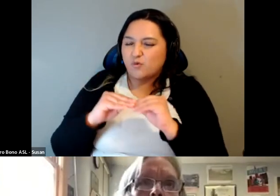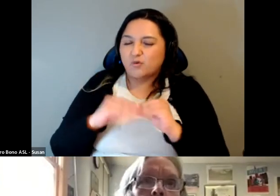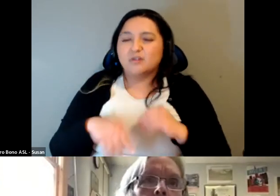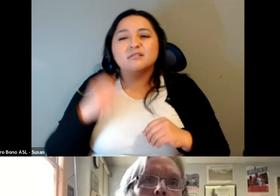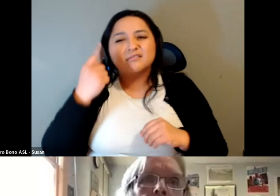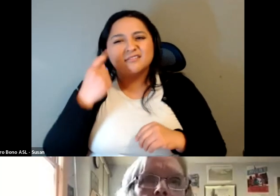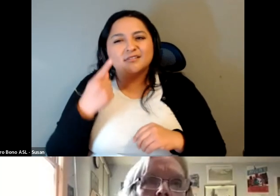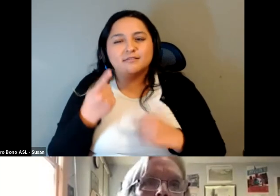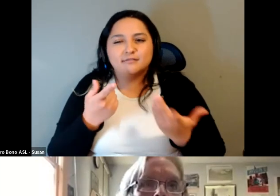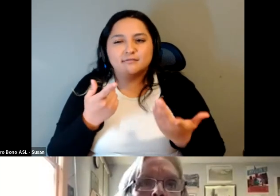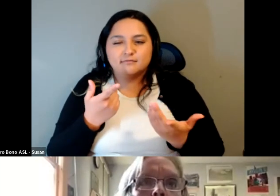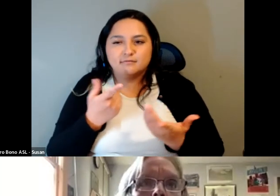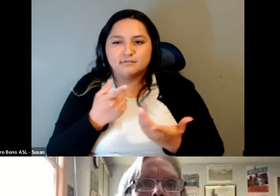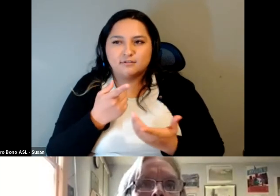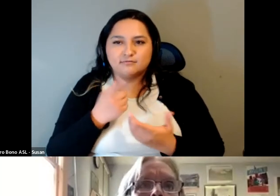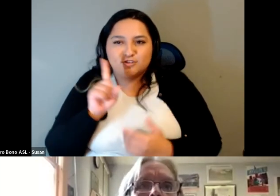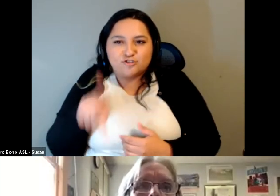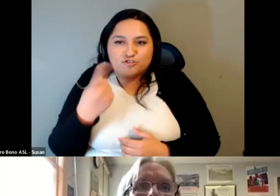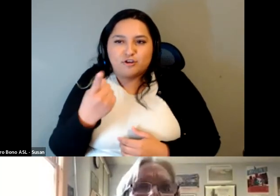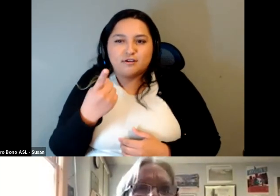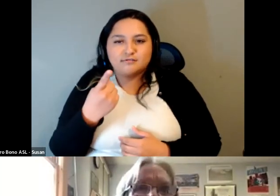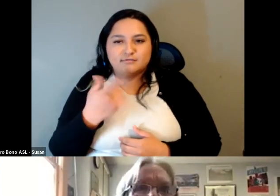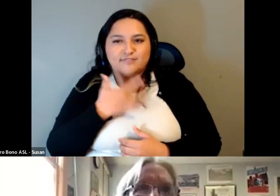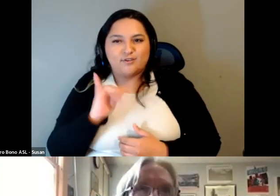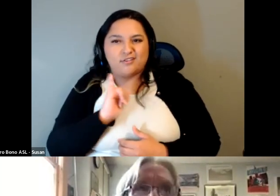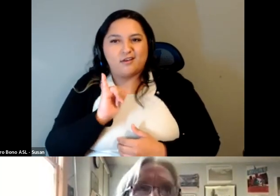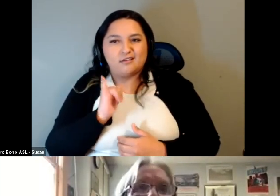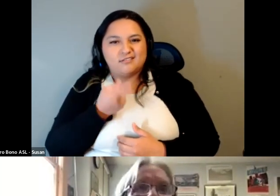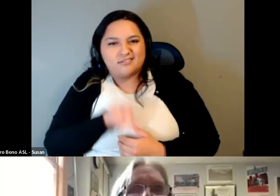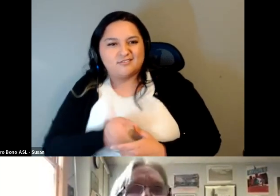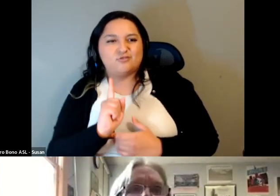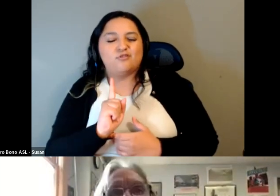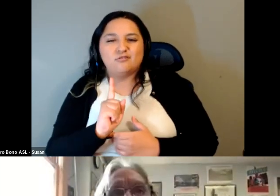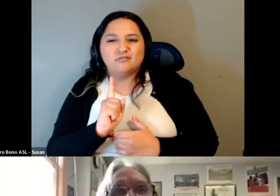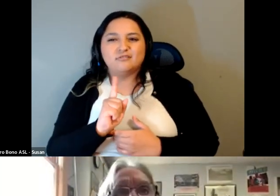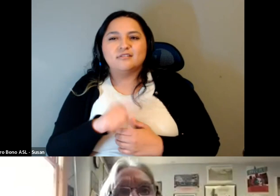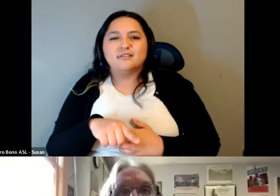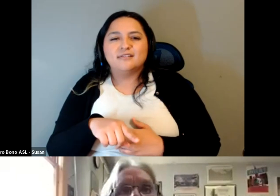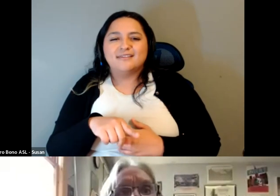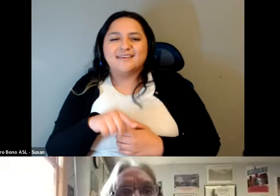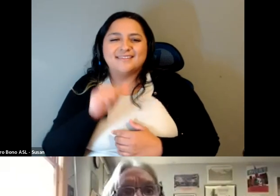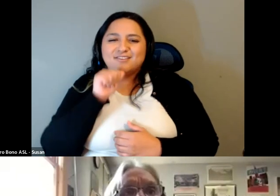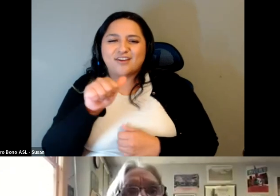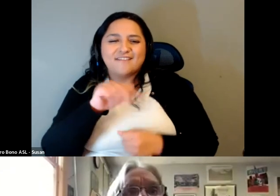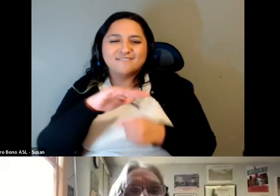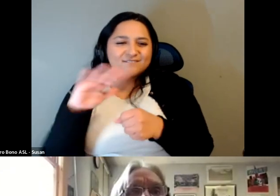without a pot of gold at the end of the rainbow. And it's cosmetic as opposed to human